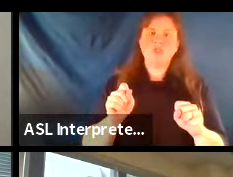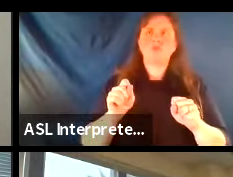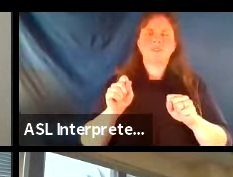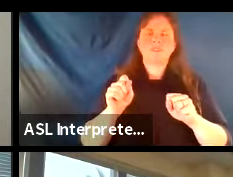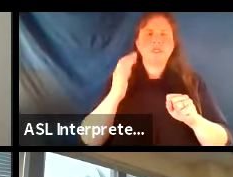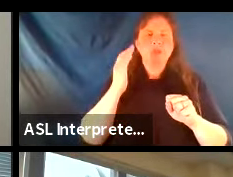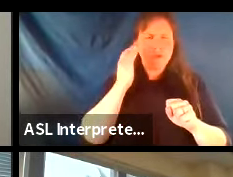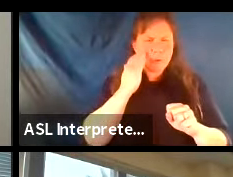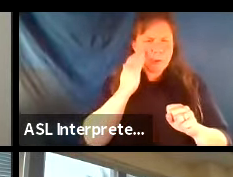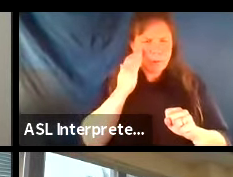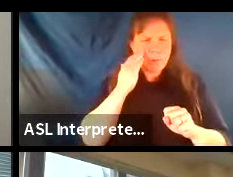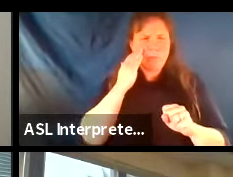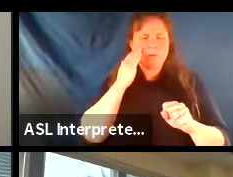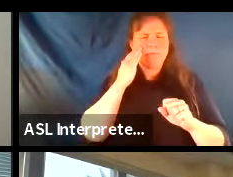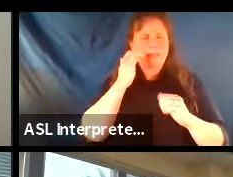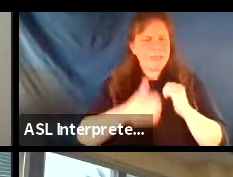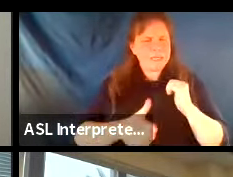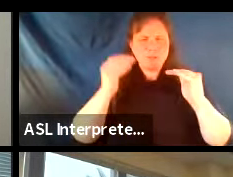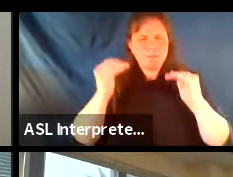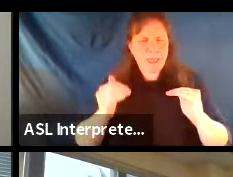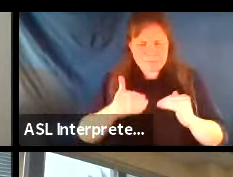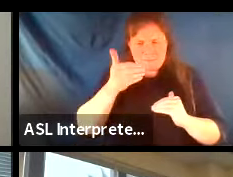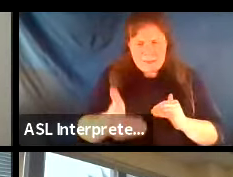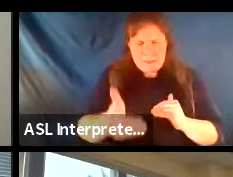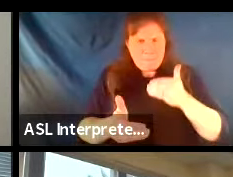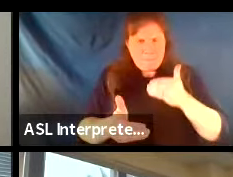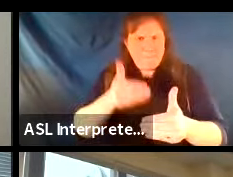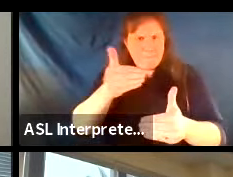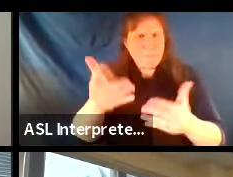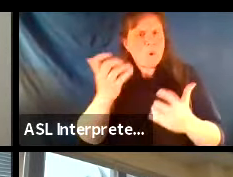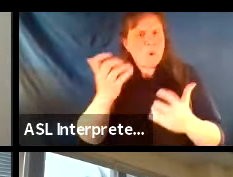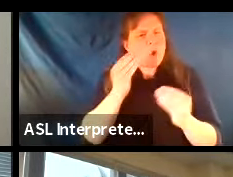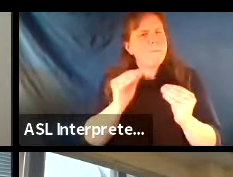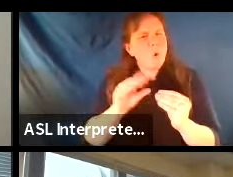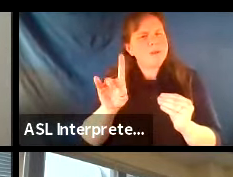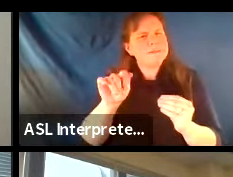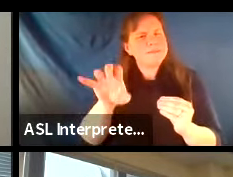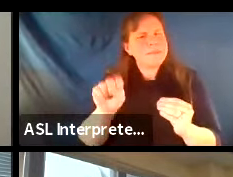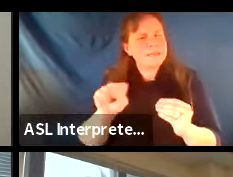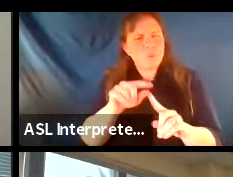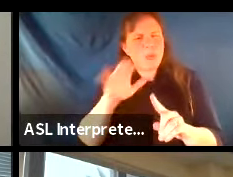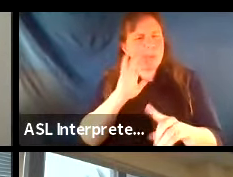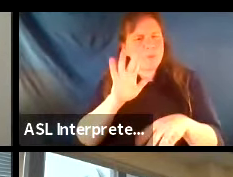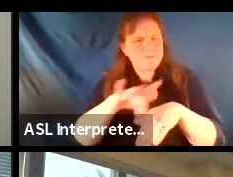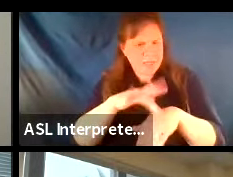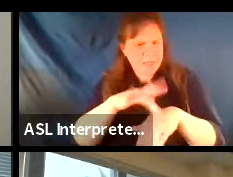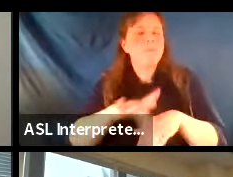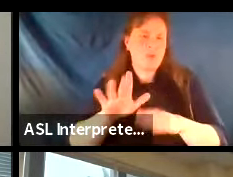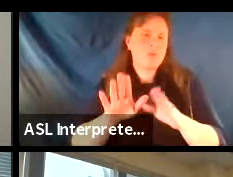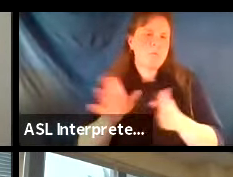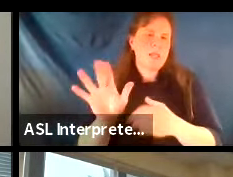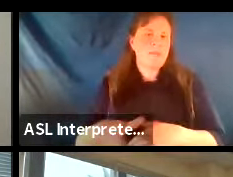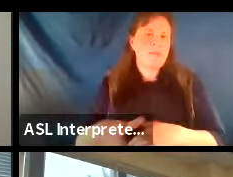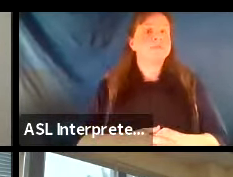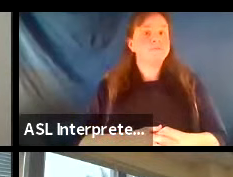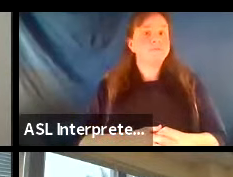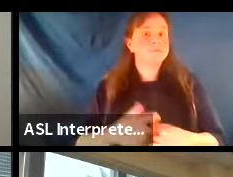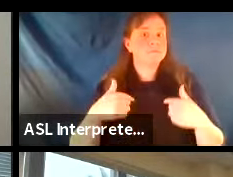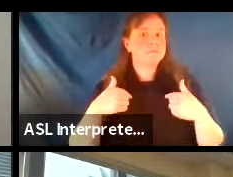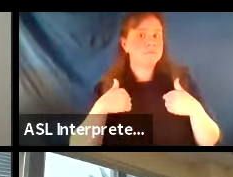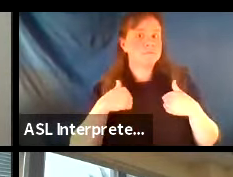of the next steps, and being able to do that in the near future. Erica, may I add one quick thing? The Please, yes. drafting guidelines